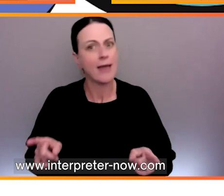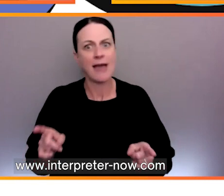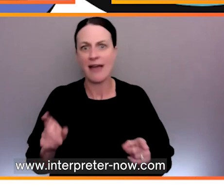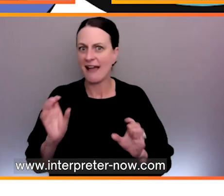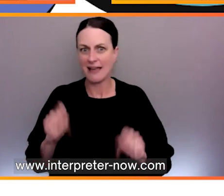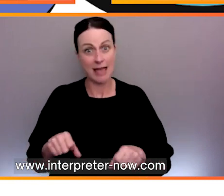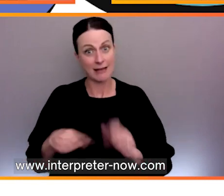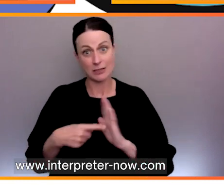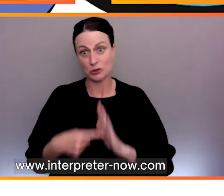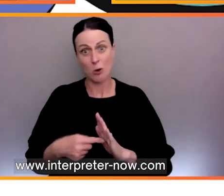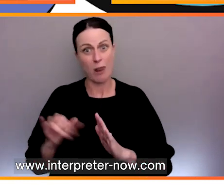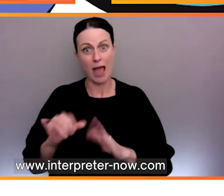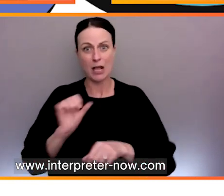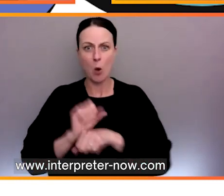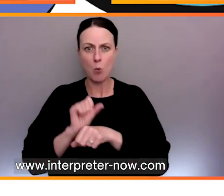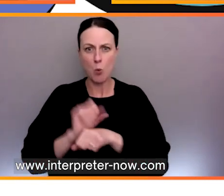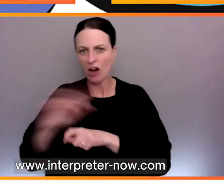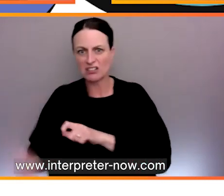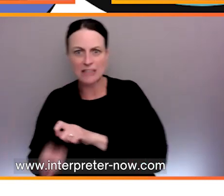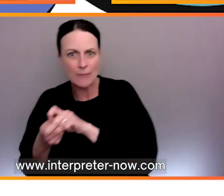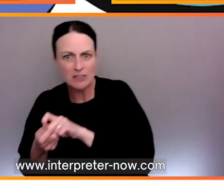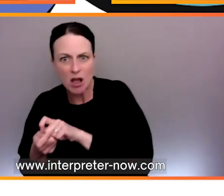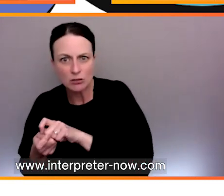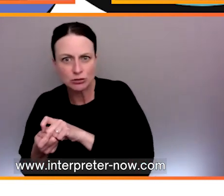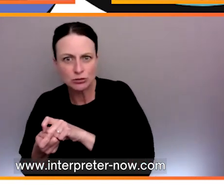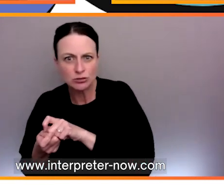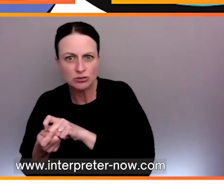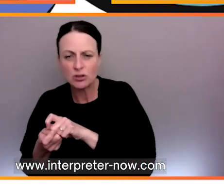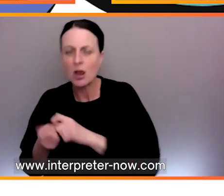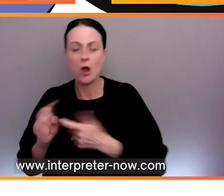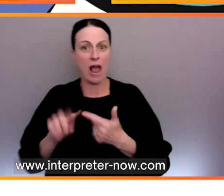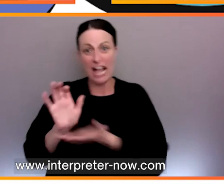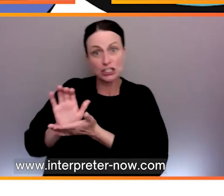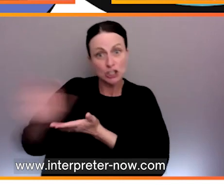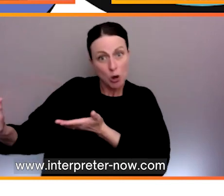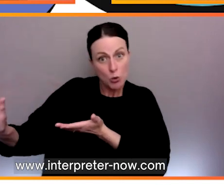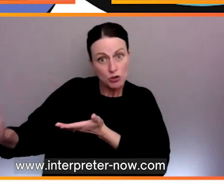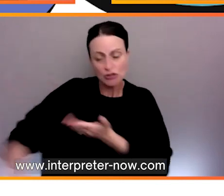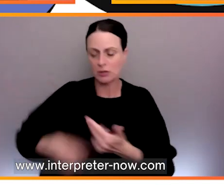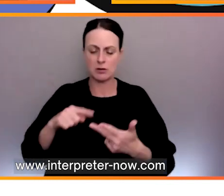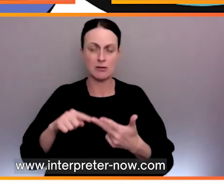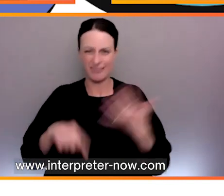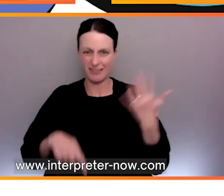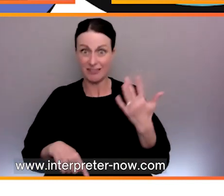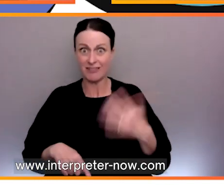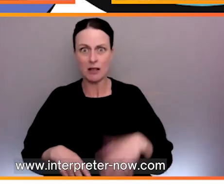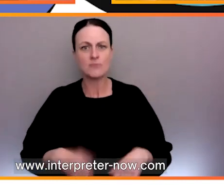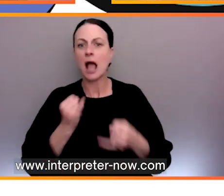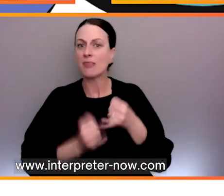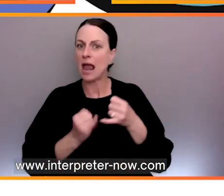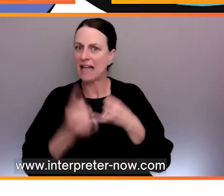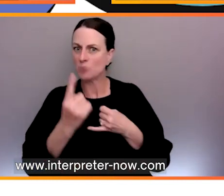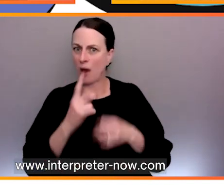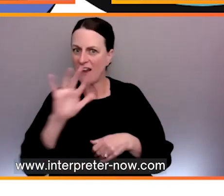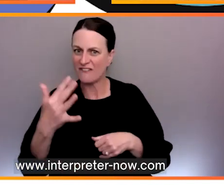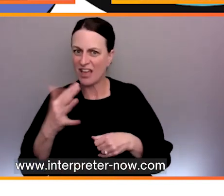with Ingrid Bergman, the 1940s movie. And I remember watching it and thinking, oh, this is exactly what